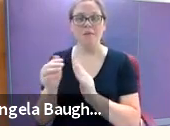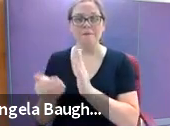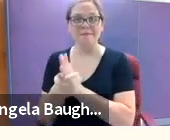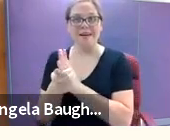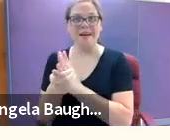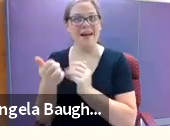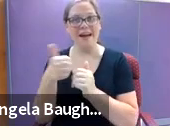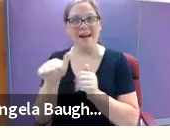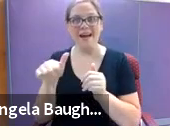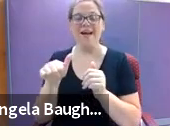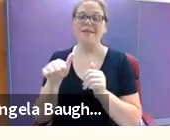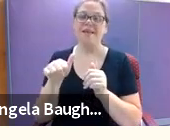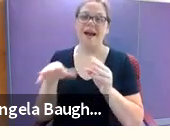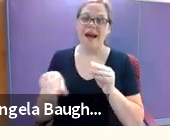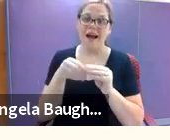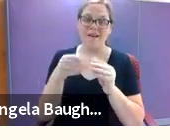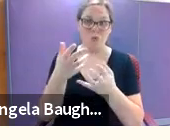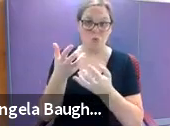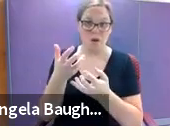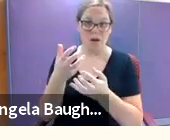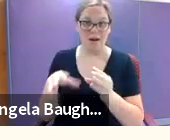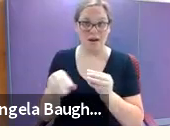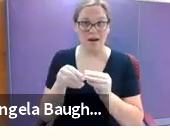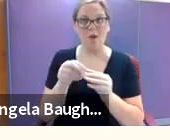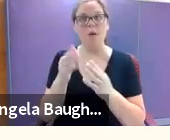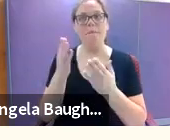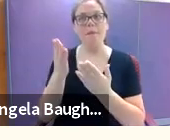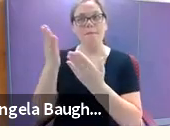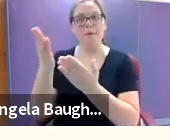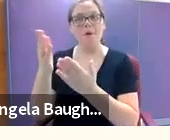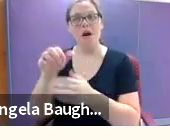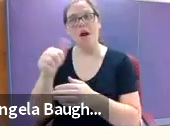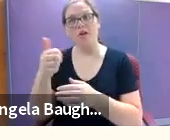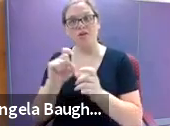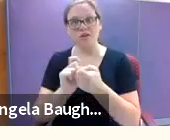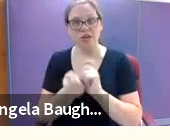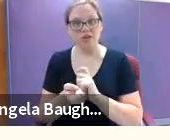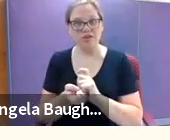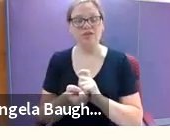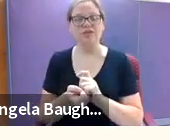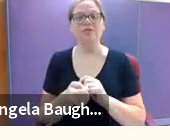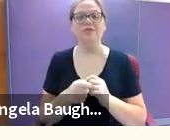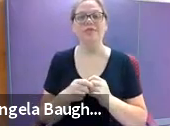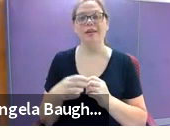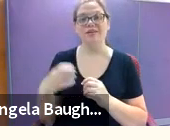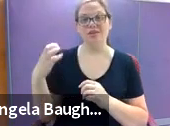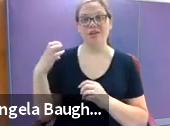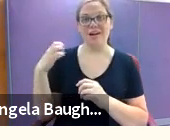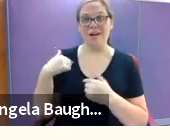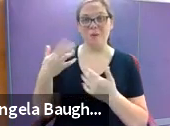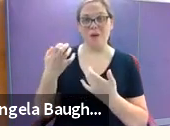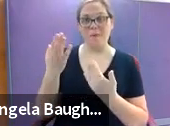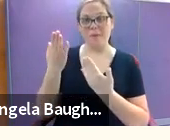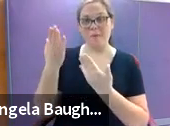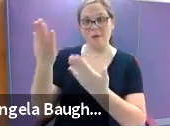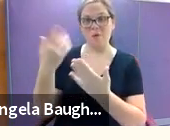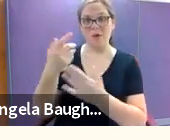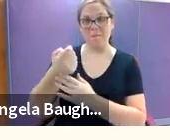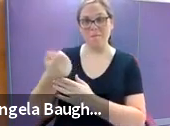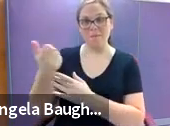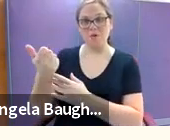adding any item that the member desires to add or by proposing any other change. As the chair, I would like to propose that we remove